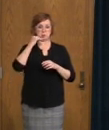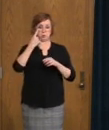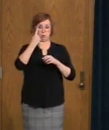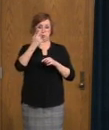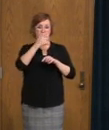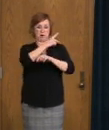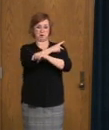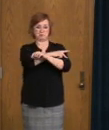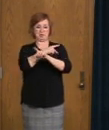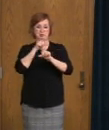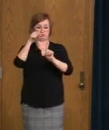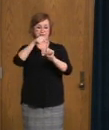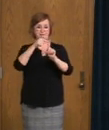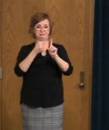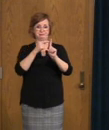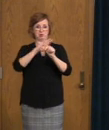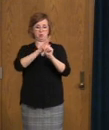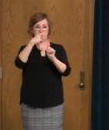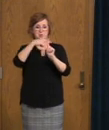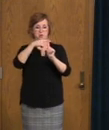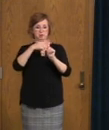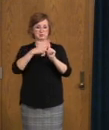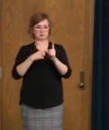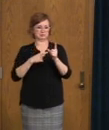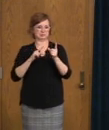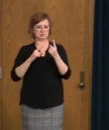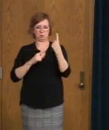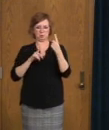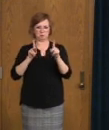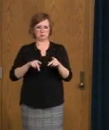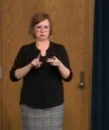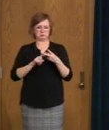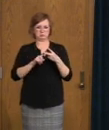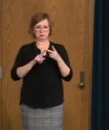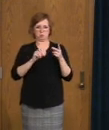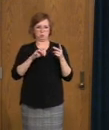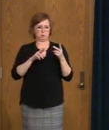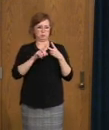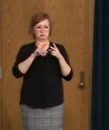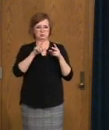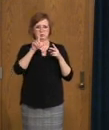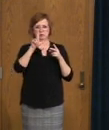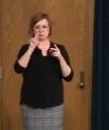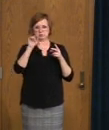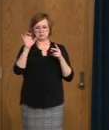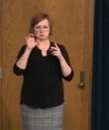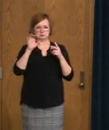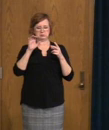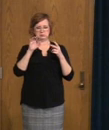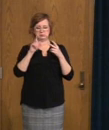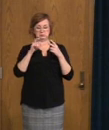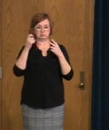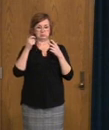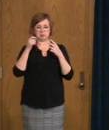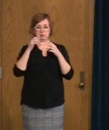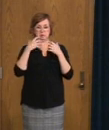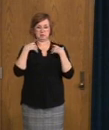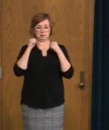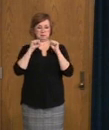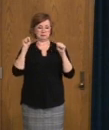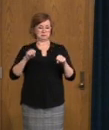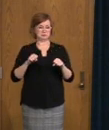it might be just one resident that's COVID positive in the long-term care. Our health system is very well